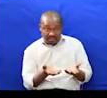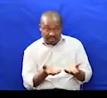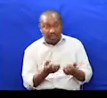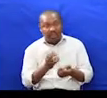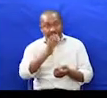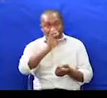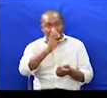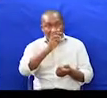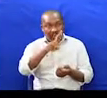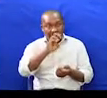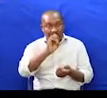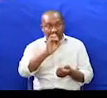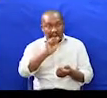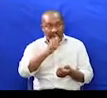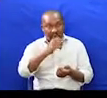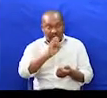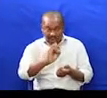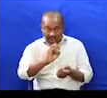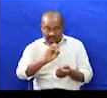nor destroyed.